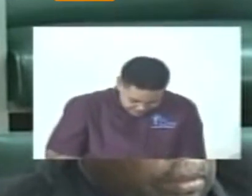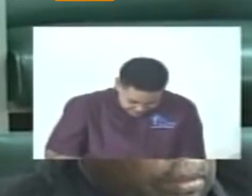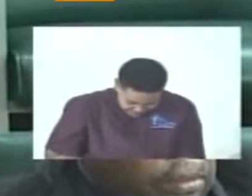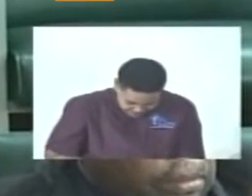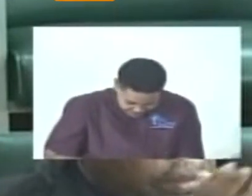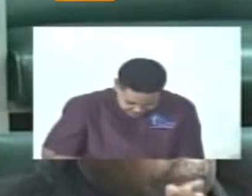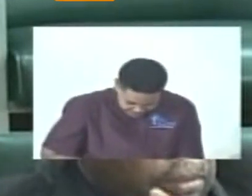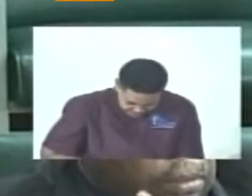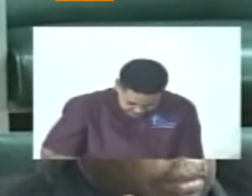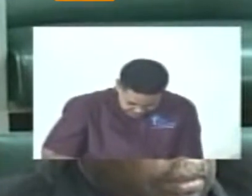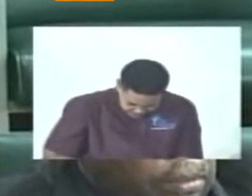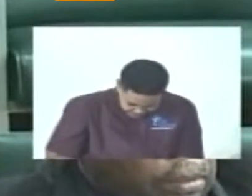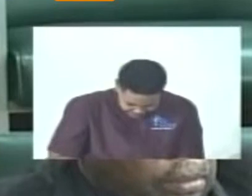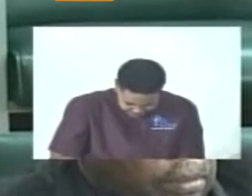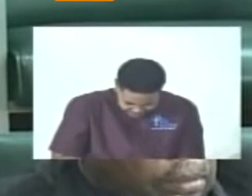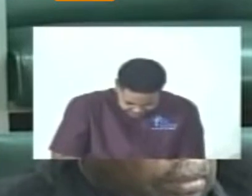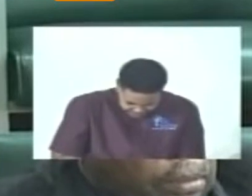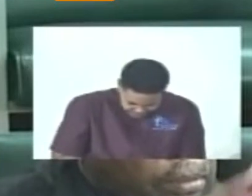So